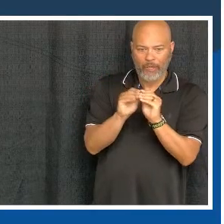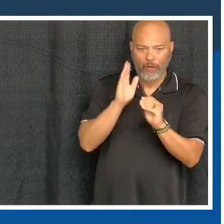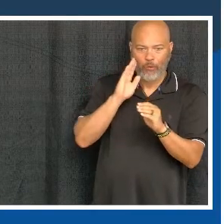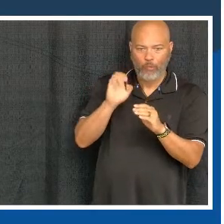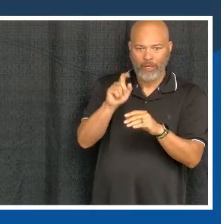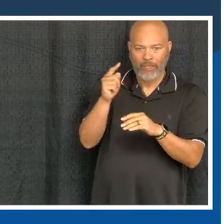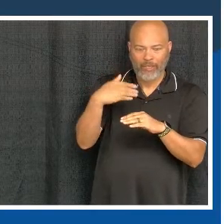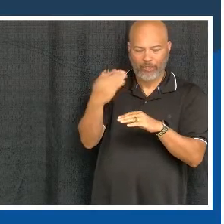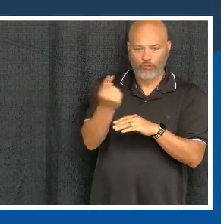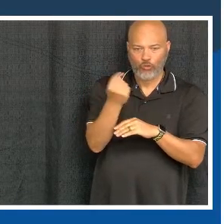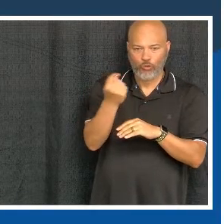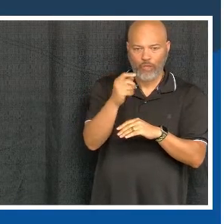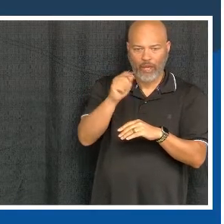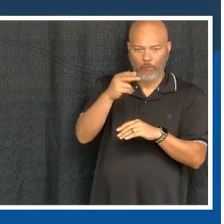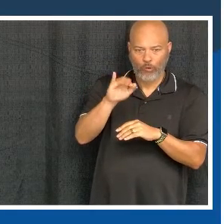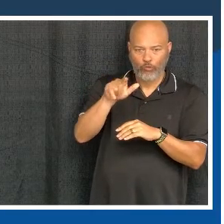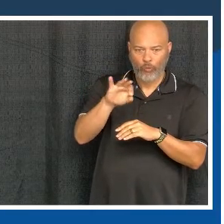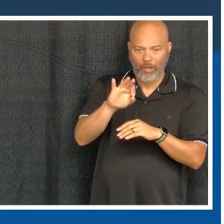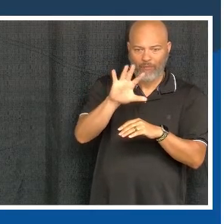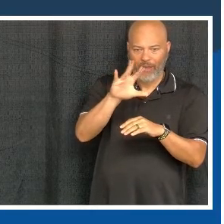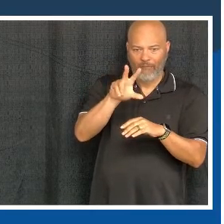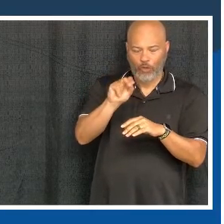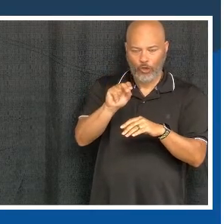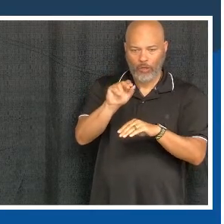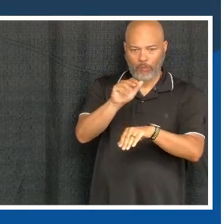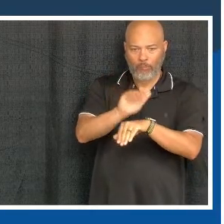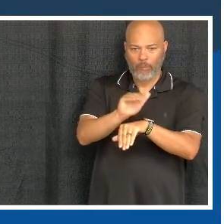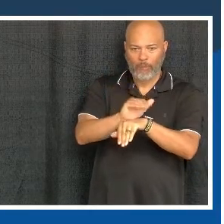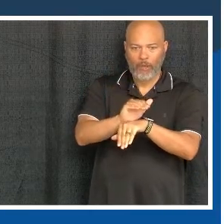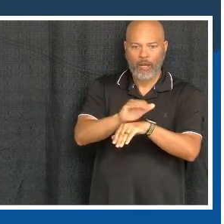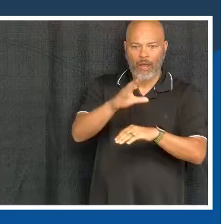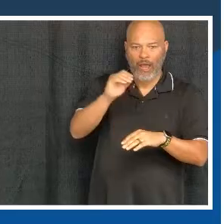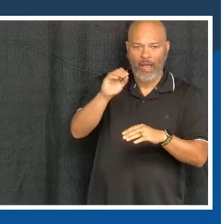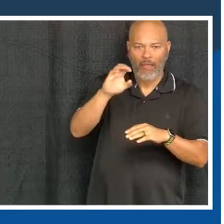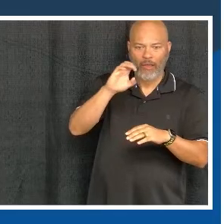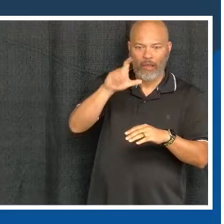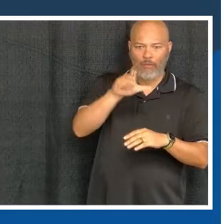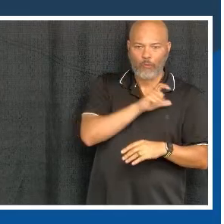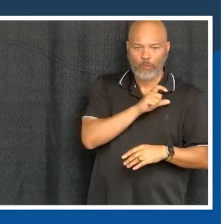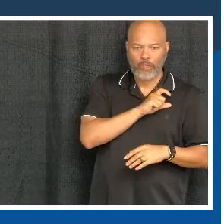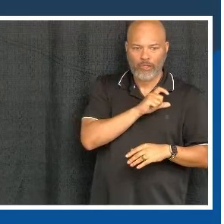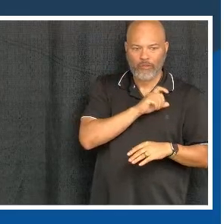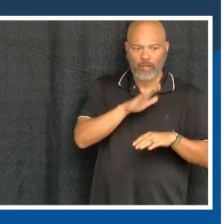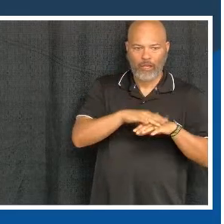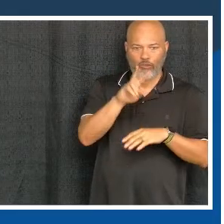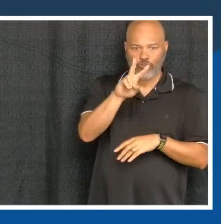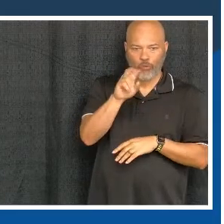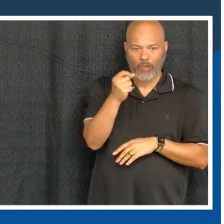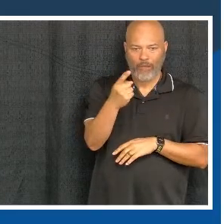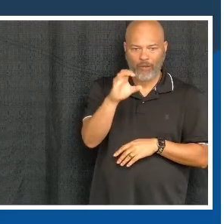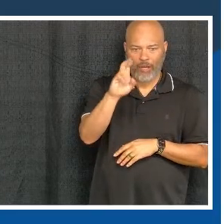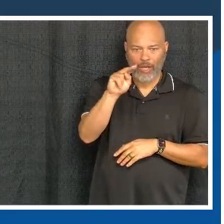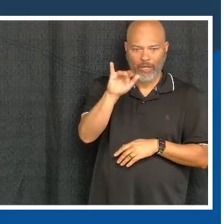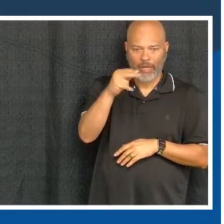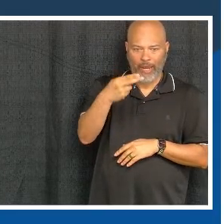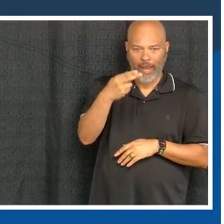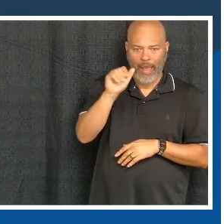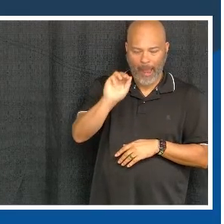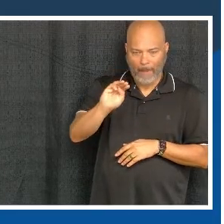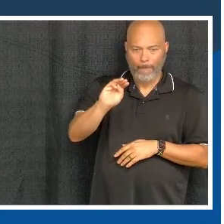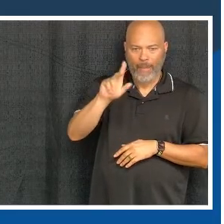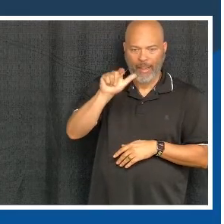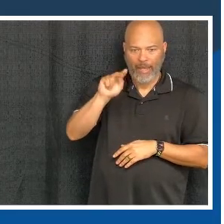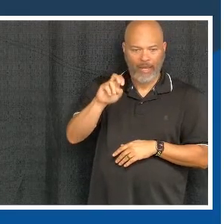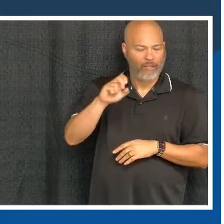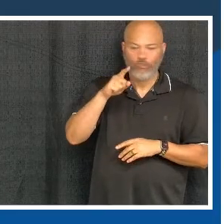Tuesday, April 29th, 5:30 PM at the Clarksville Police Precinct located at 211 Cunningham Lane. All are welcome.